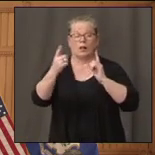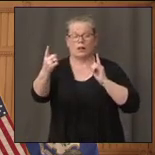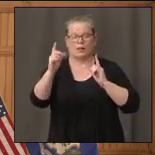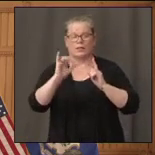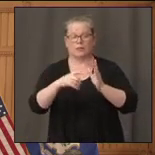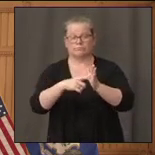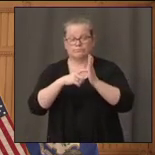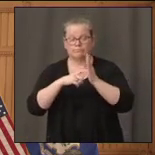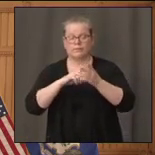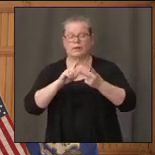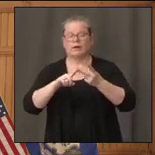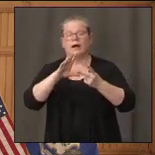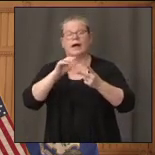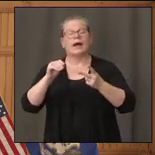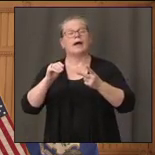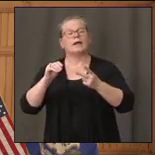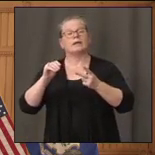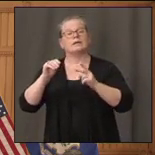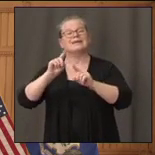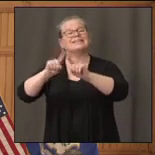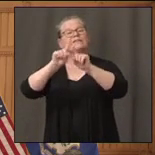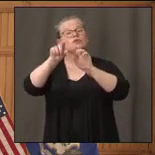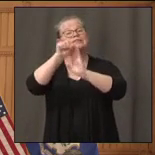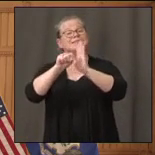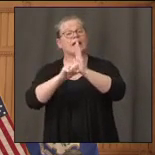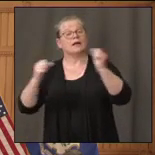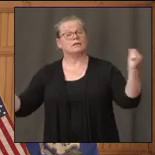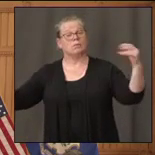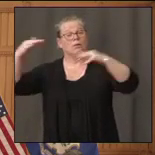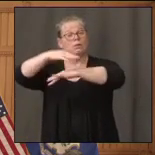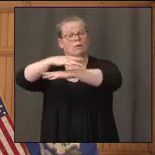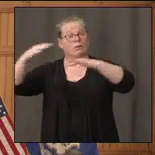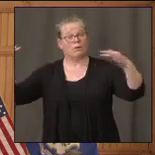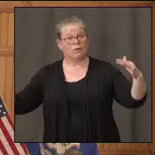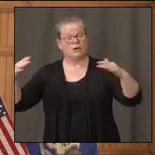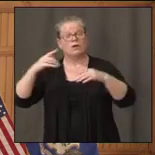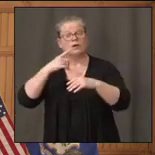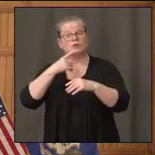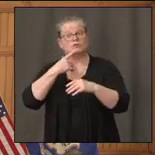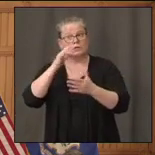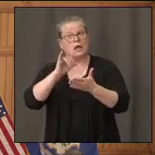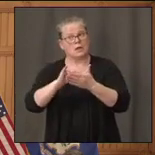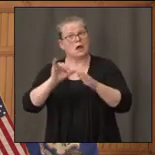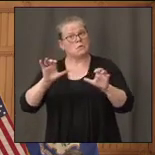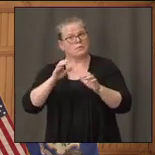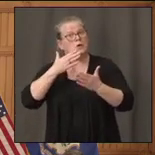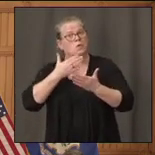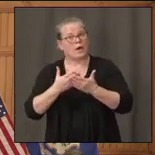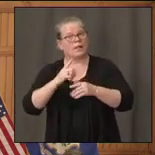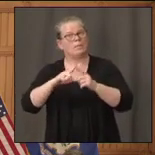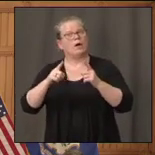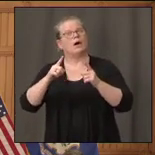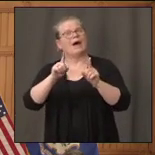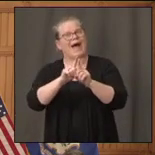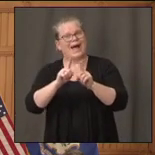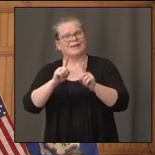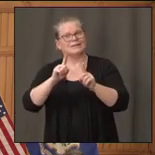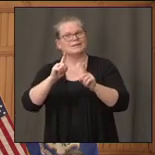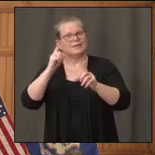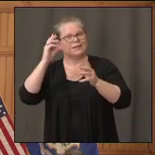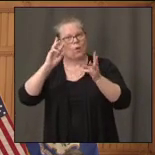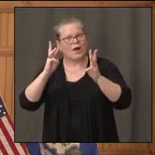went pretty well, but God forbid things do take a turn when the weather gets warmer. Is it the towns that have to